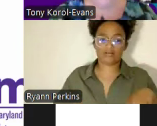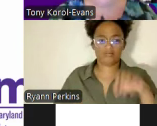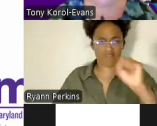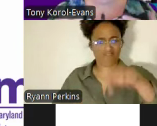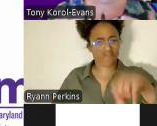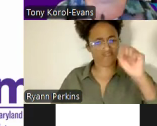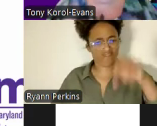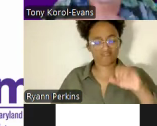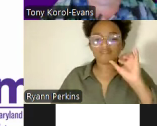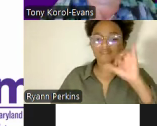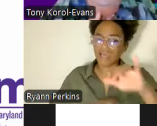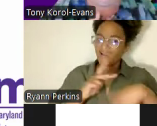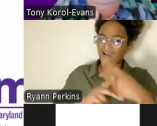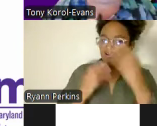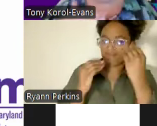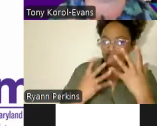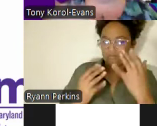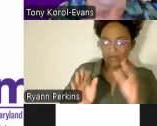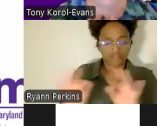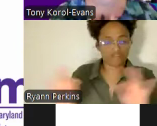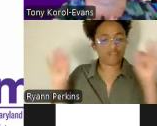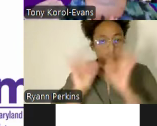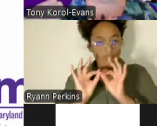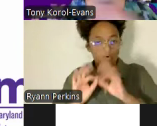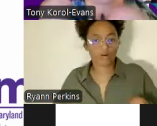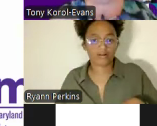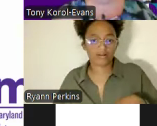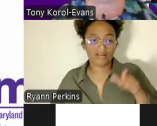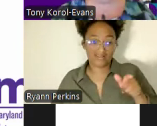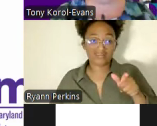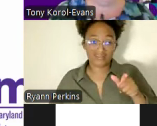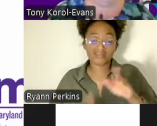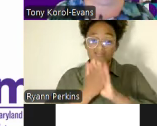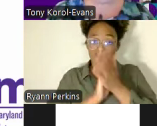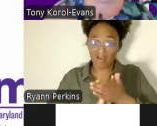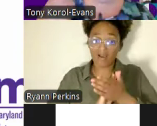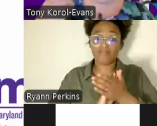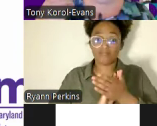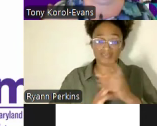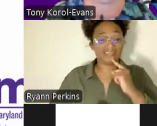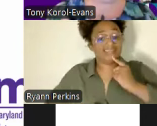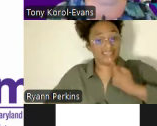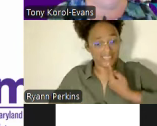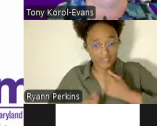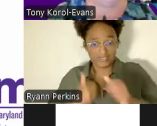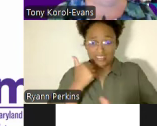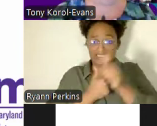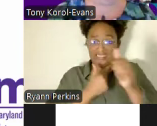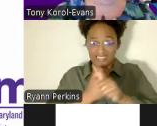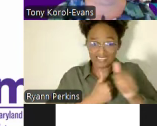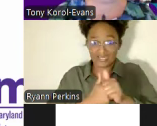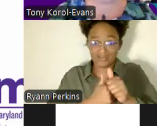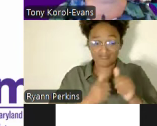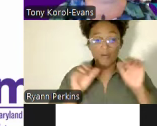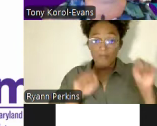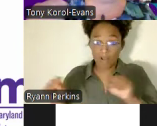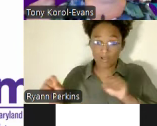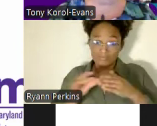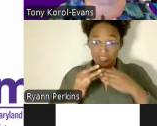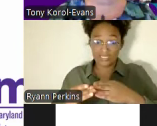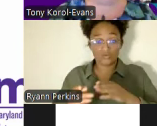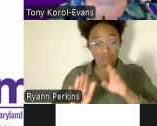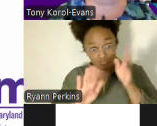know that, remember, again, this is a lethality issue. Pregnancy control is a lethality issue. Because if